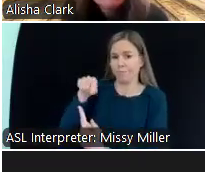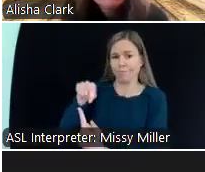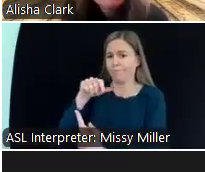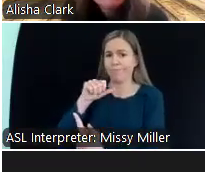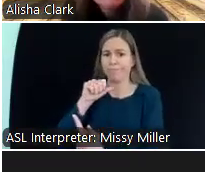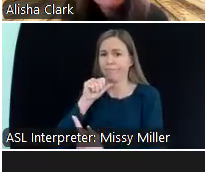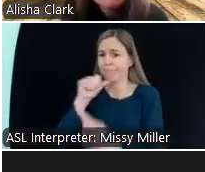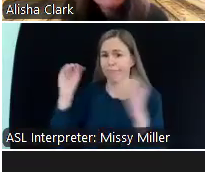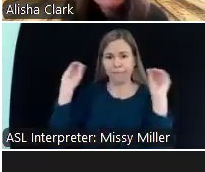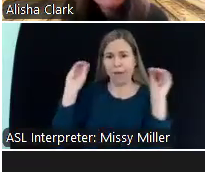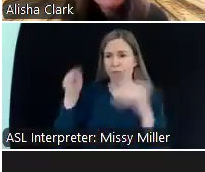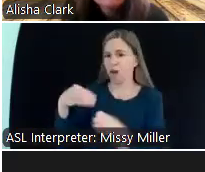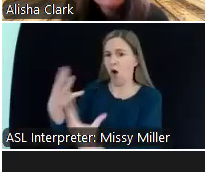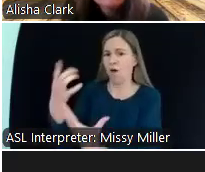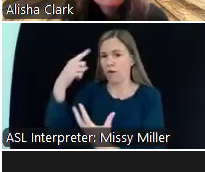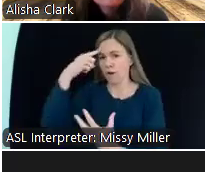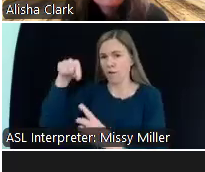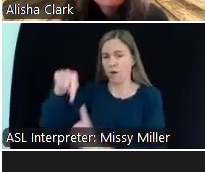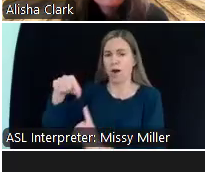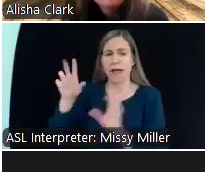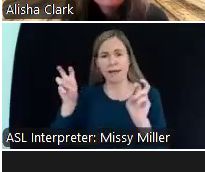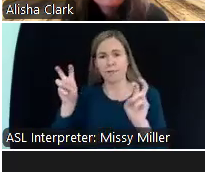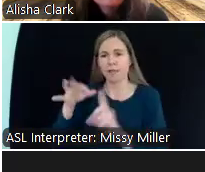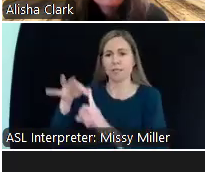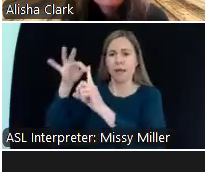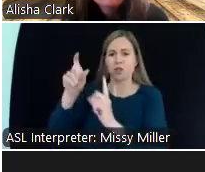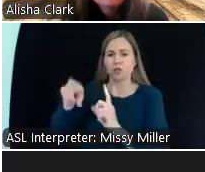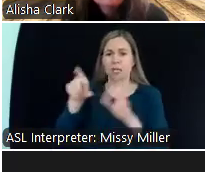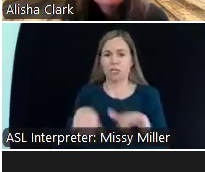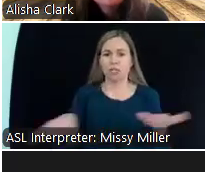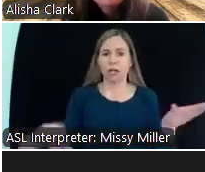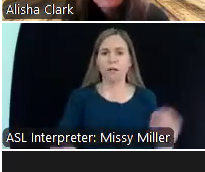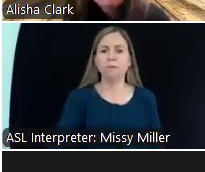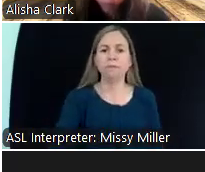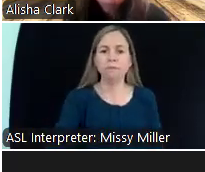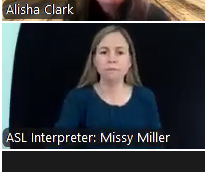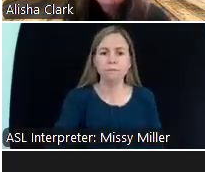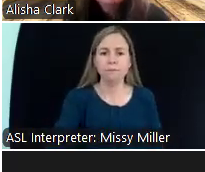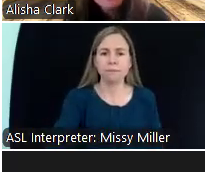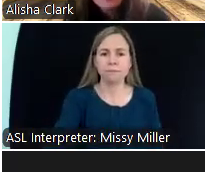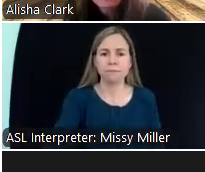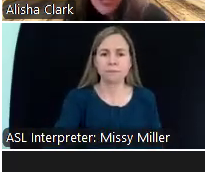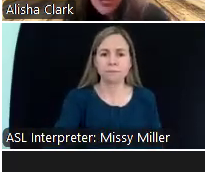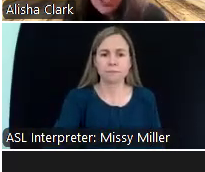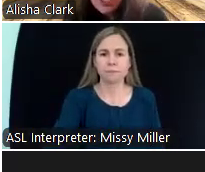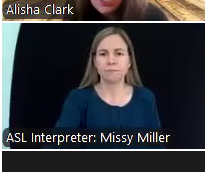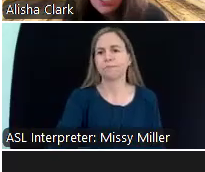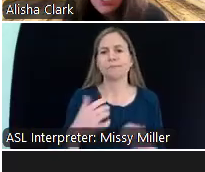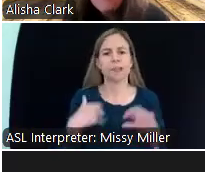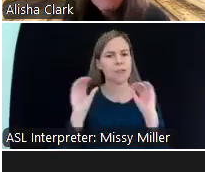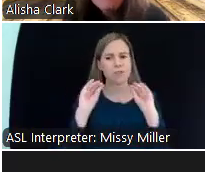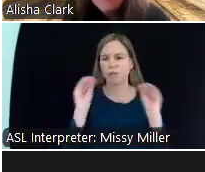offered for a special needs child? So we don't have specific